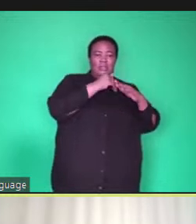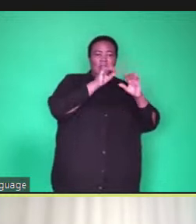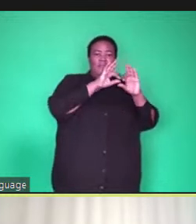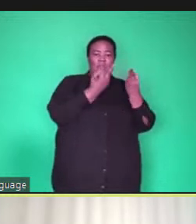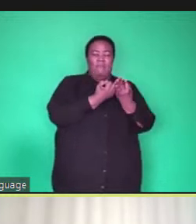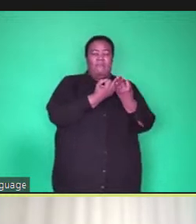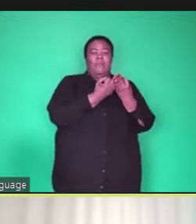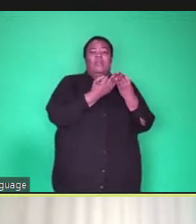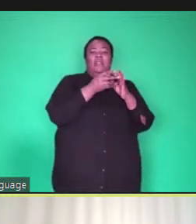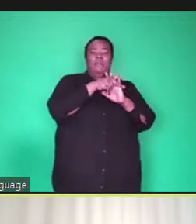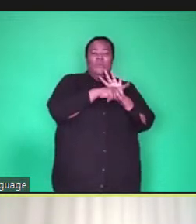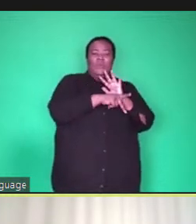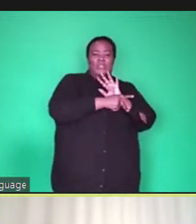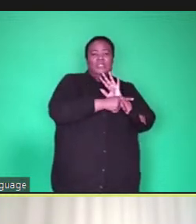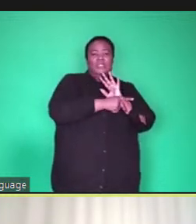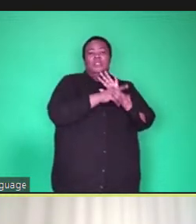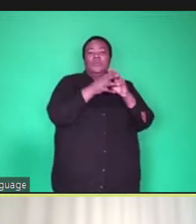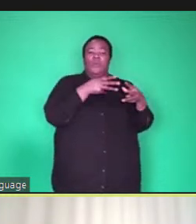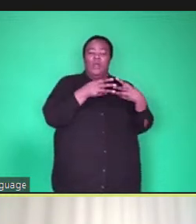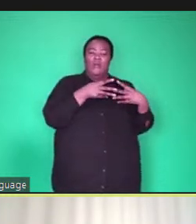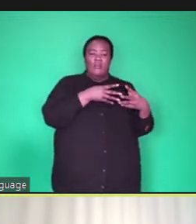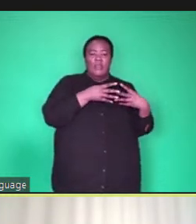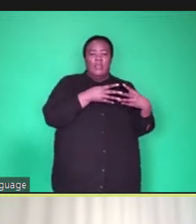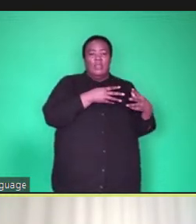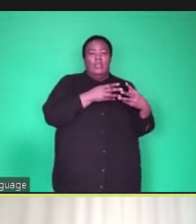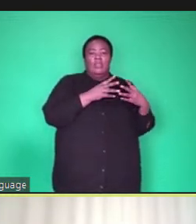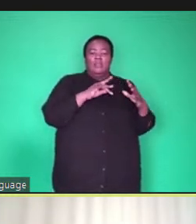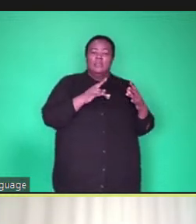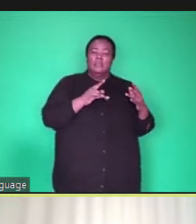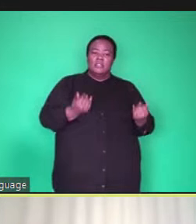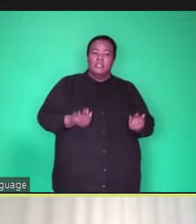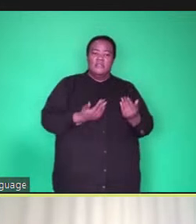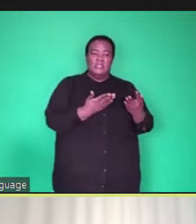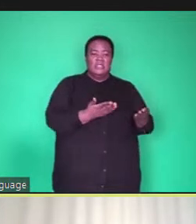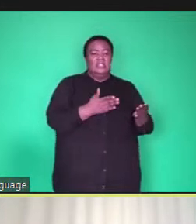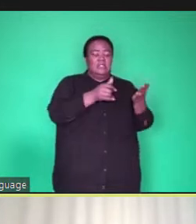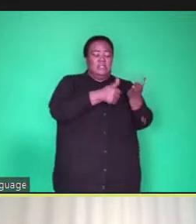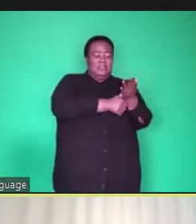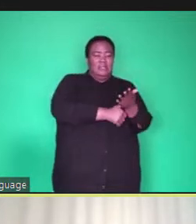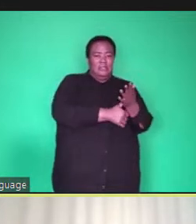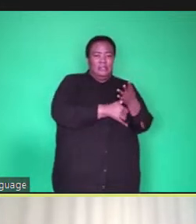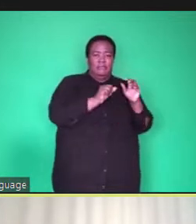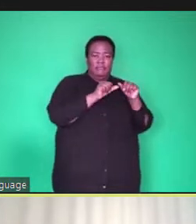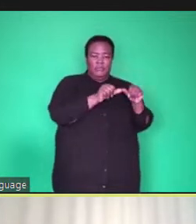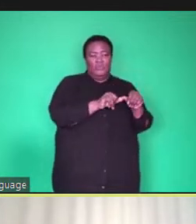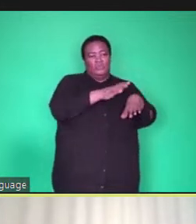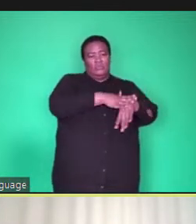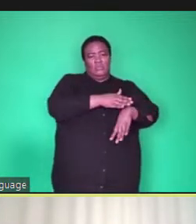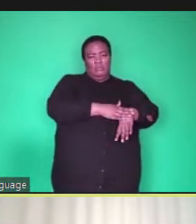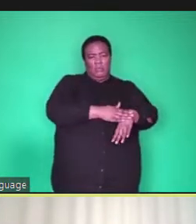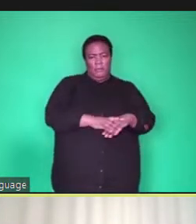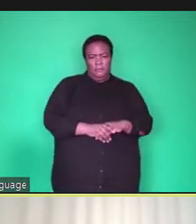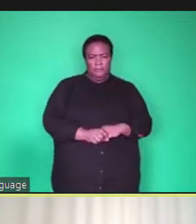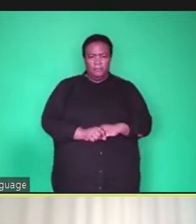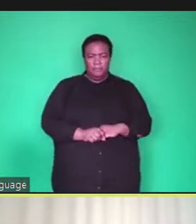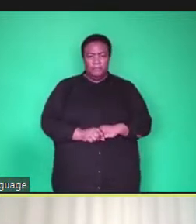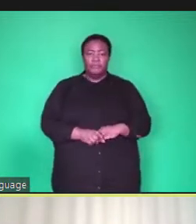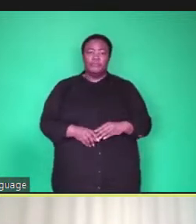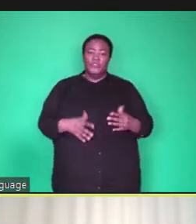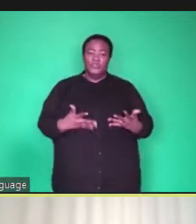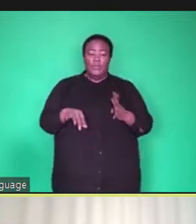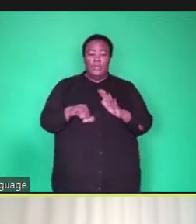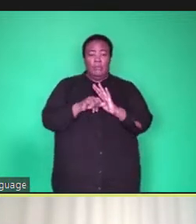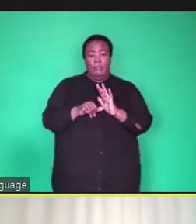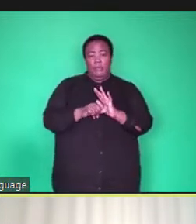services, continuity of healthcare, continuity of social grants, and more. So really important, I